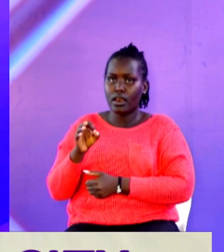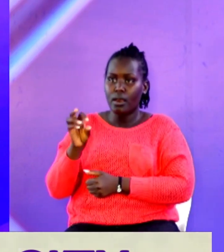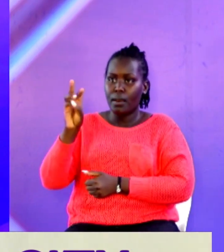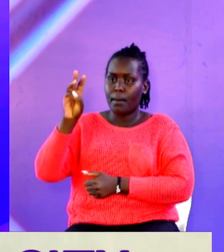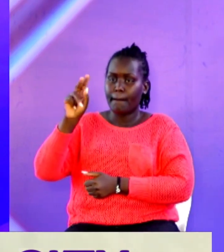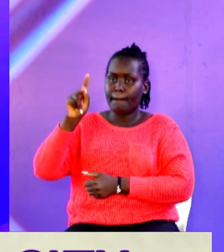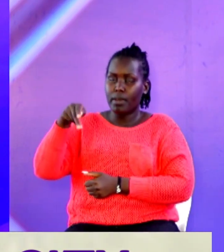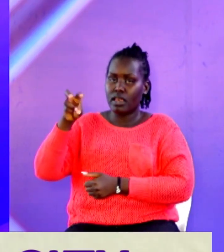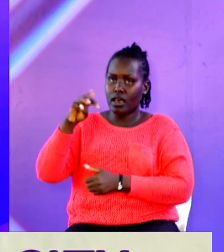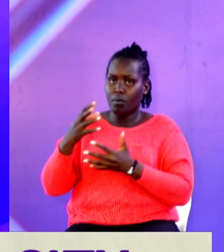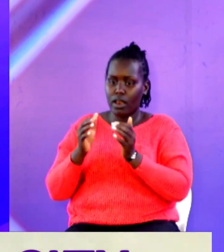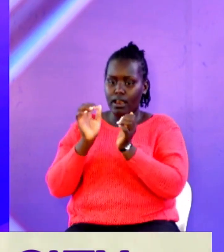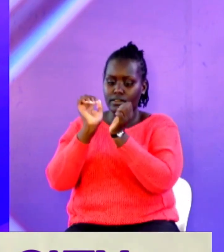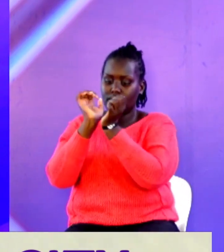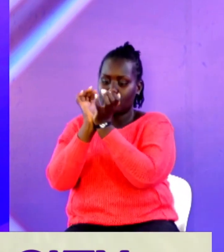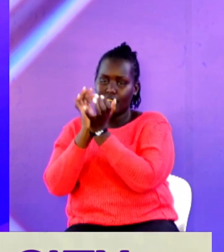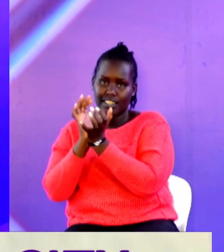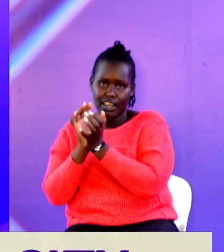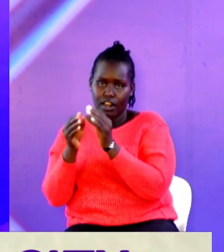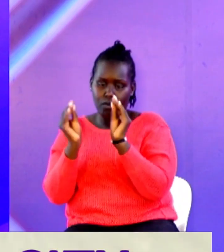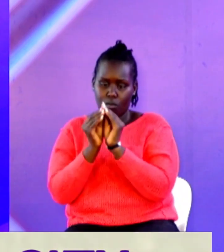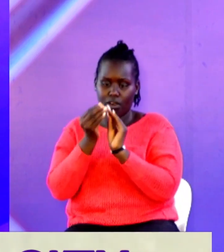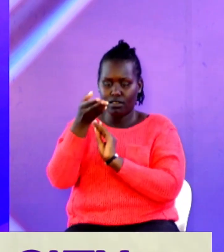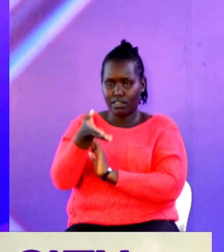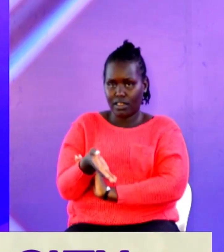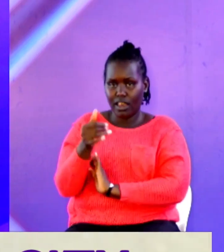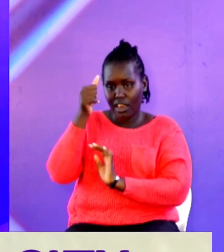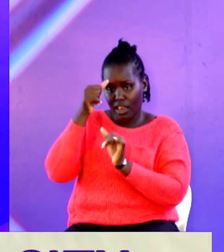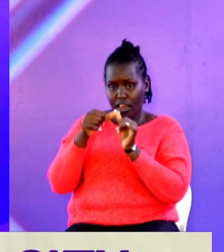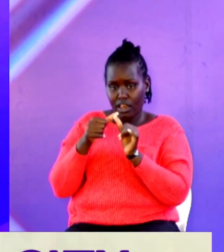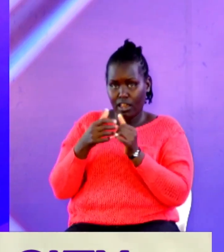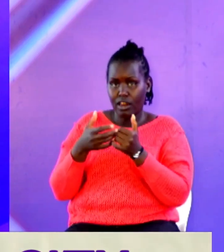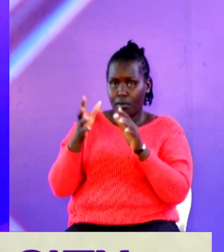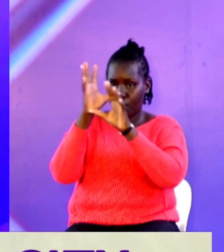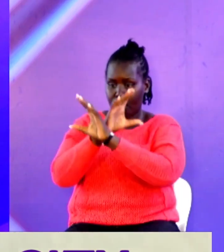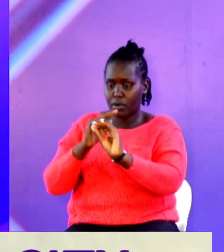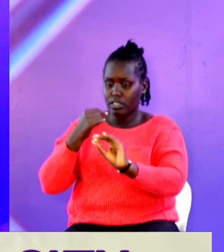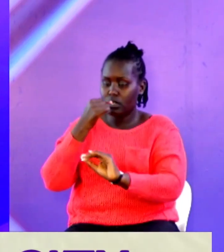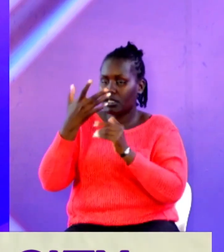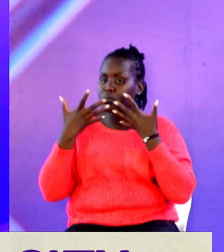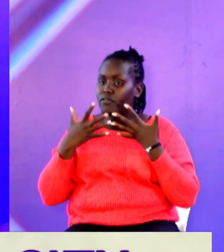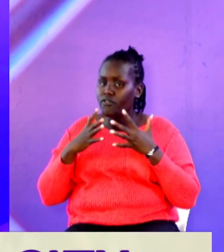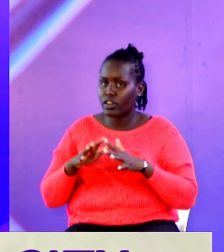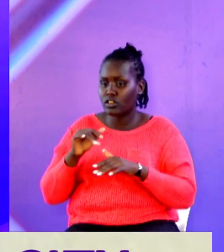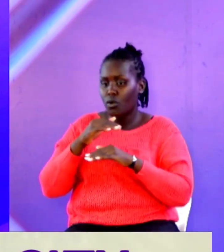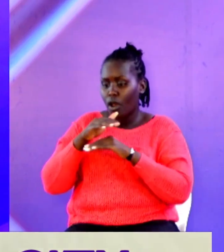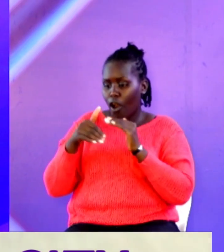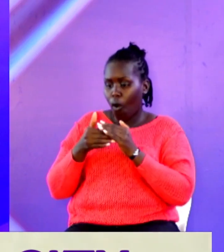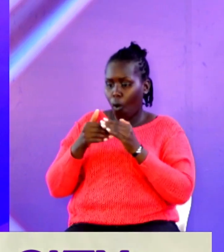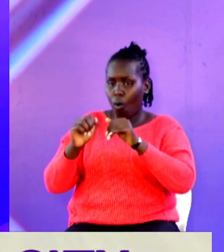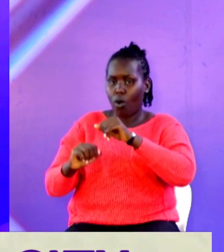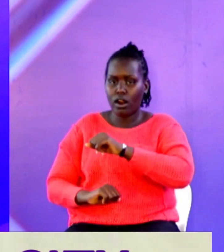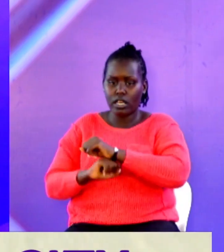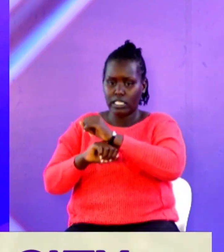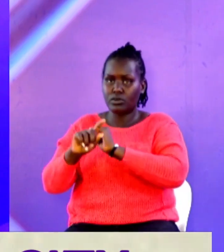grounds, Kasarani Stadium. Let's meet there. Remember, our president has already said that we are all backing the